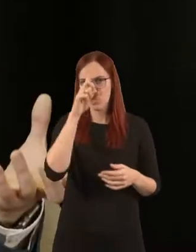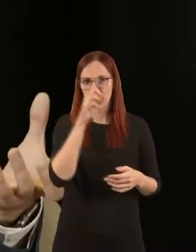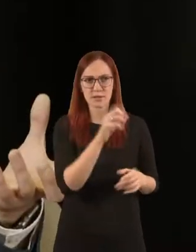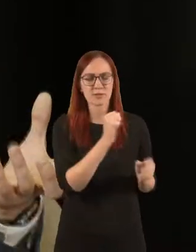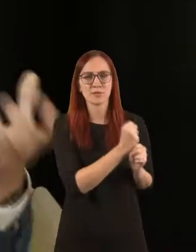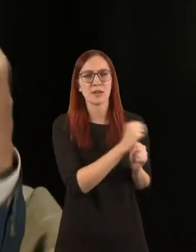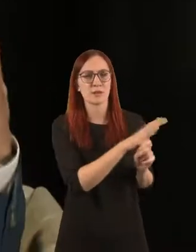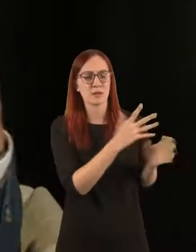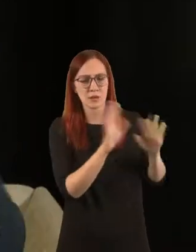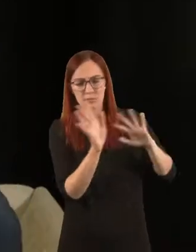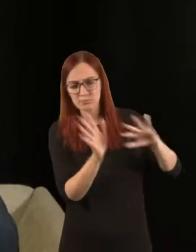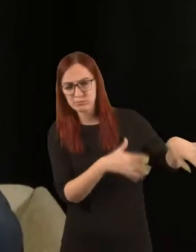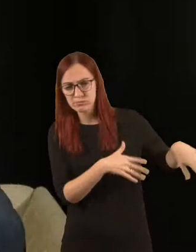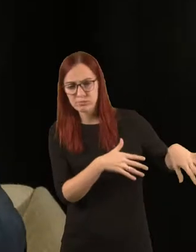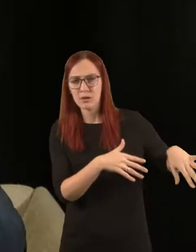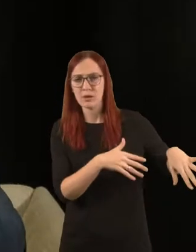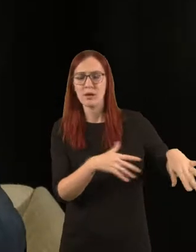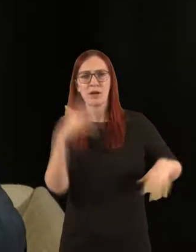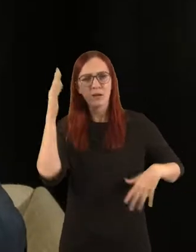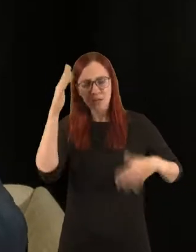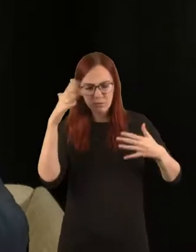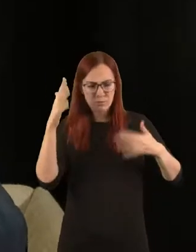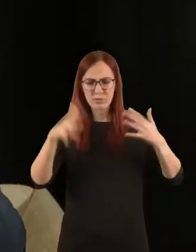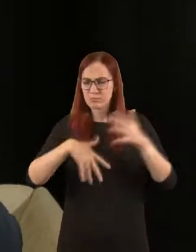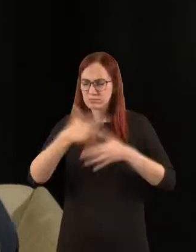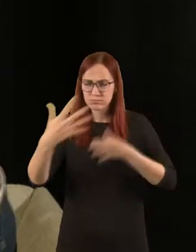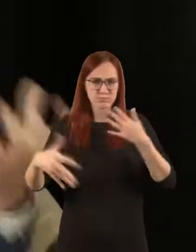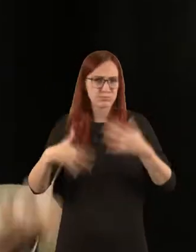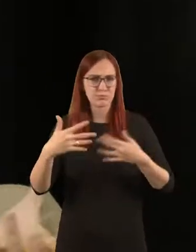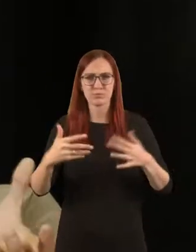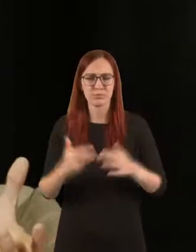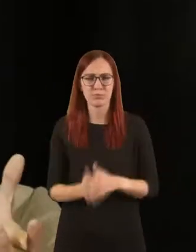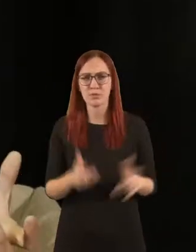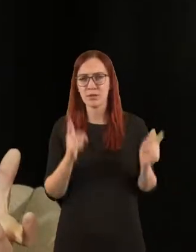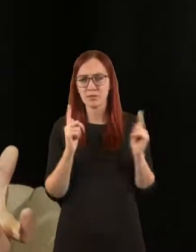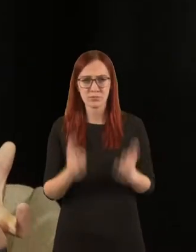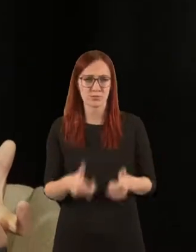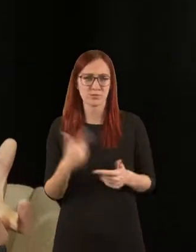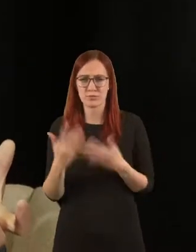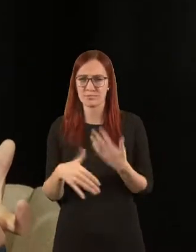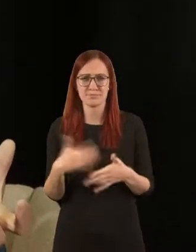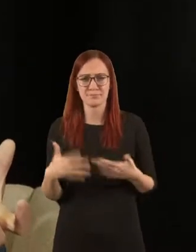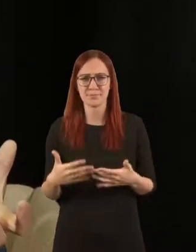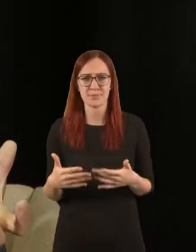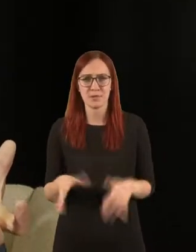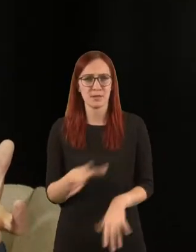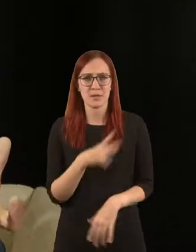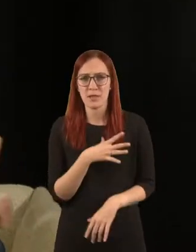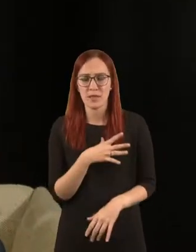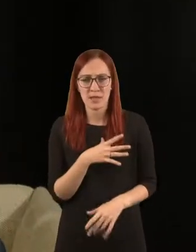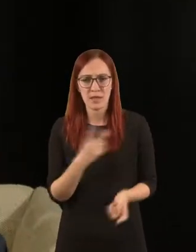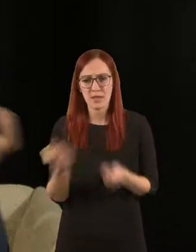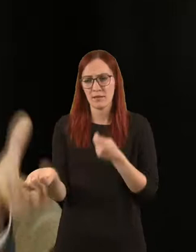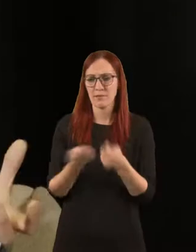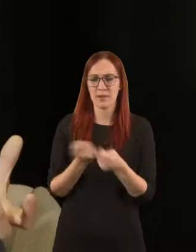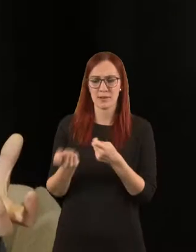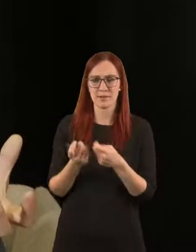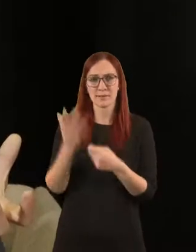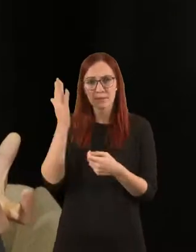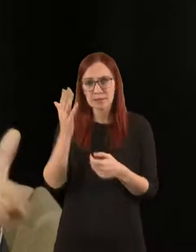chaotic. We are no longer looking at what the Germans are doing. We are looking at New York, other